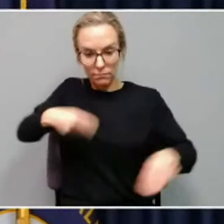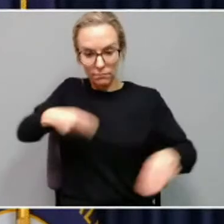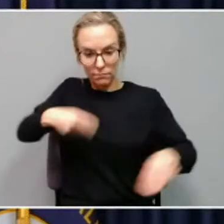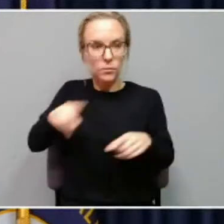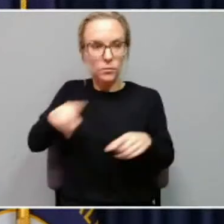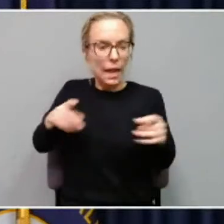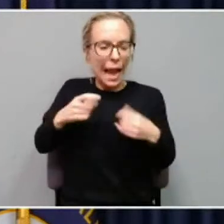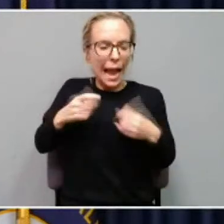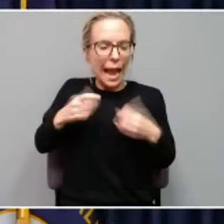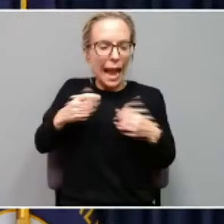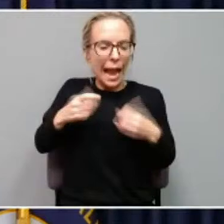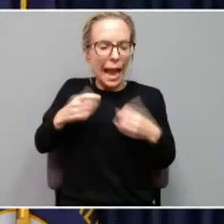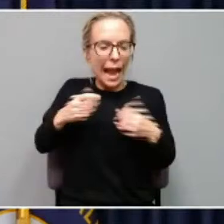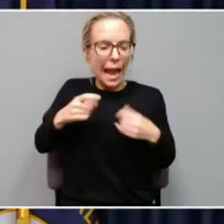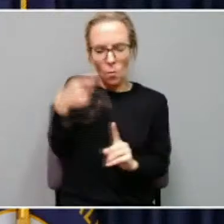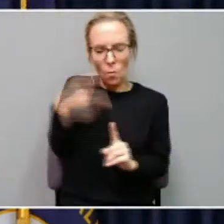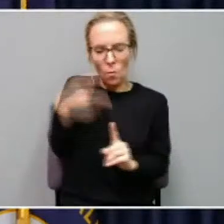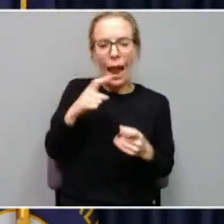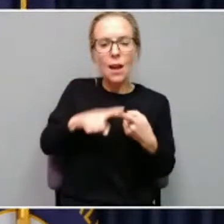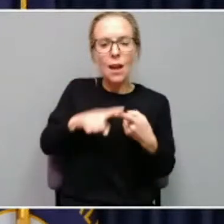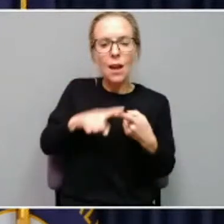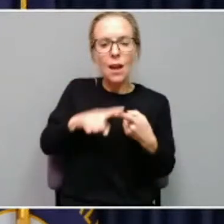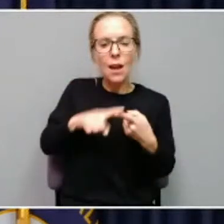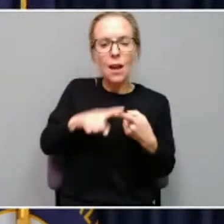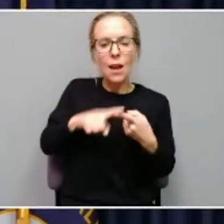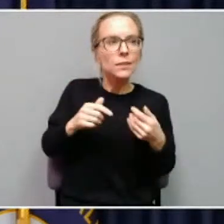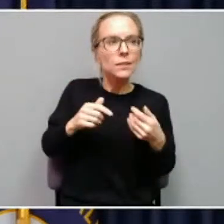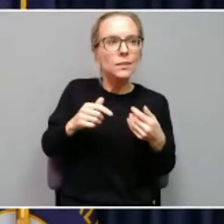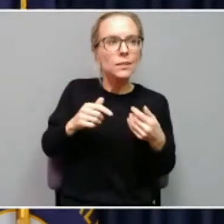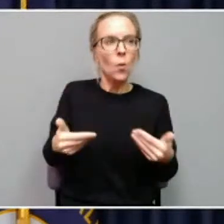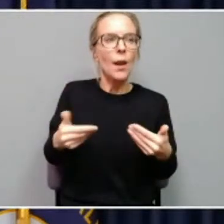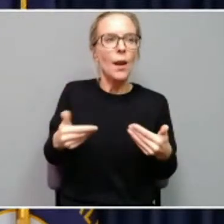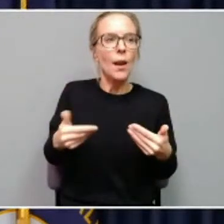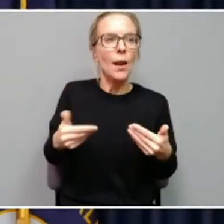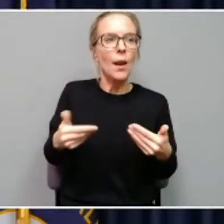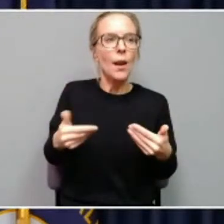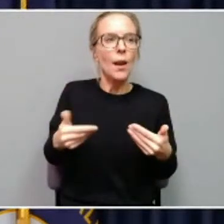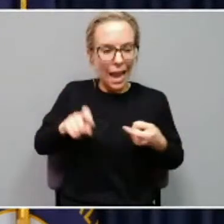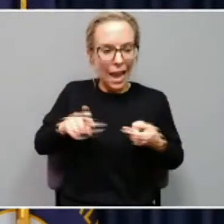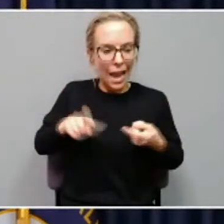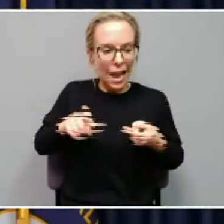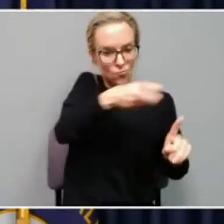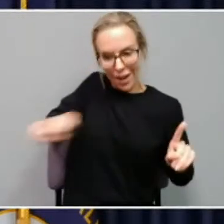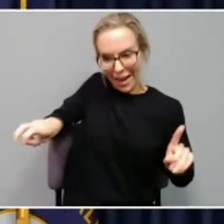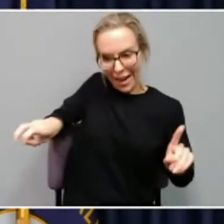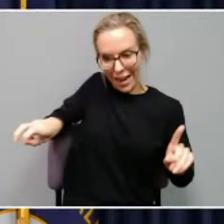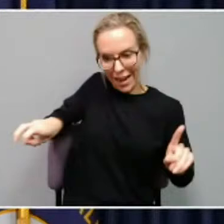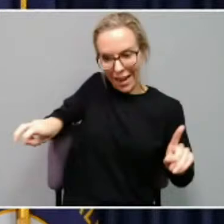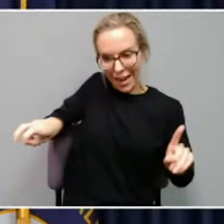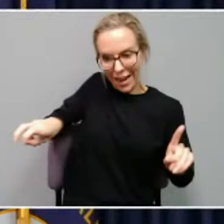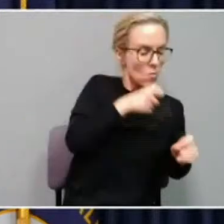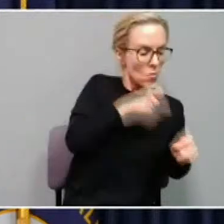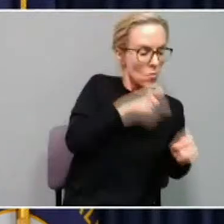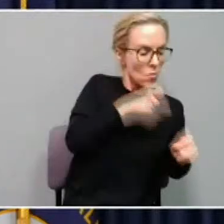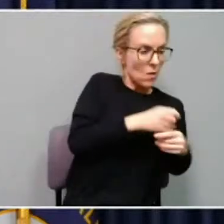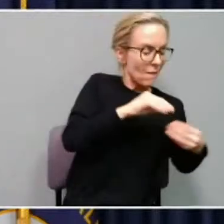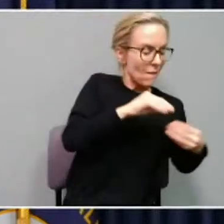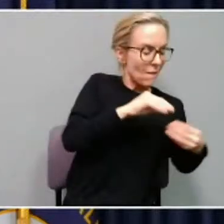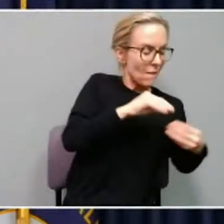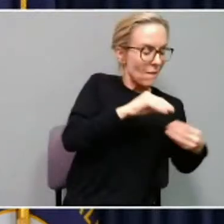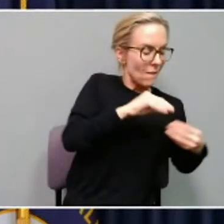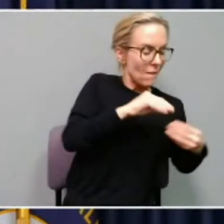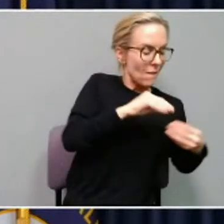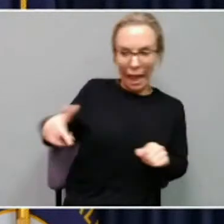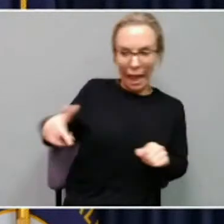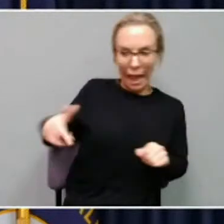ahead and bolster the ability to transfer patients? How do you, if you know you have time before it's